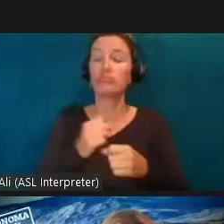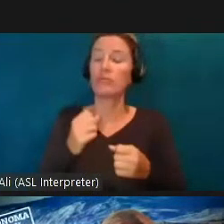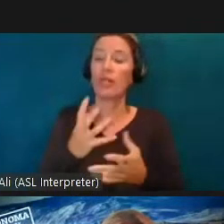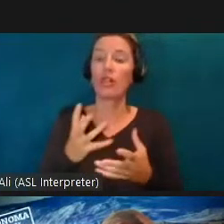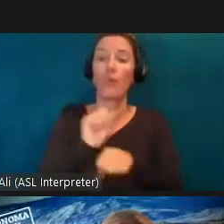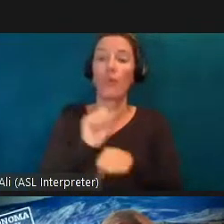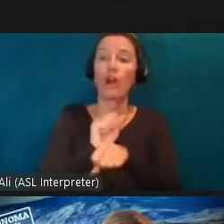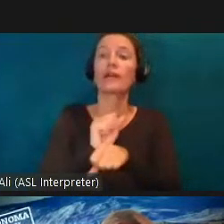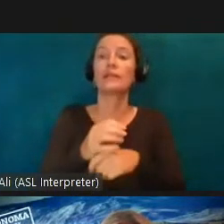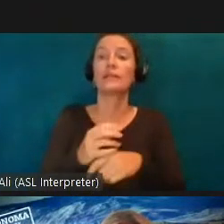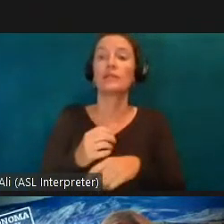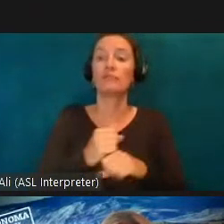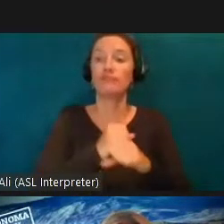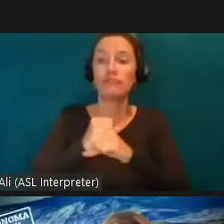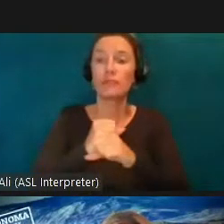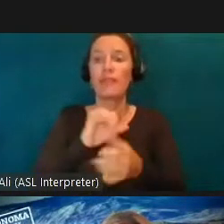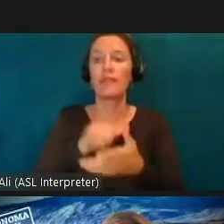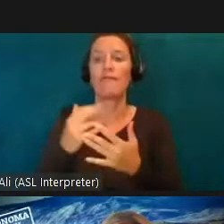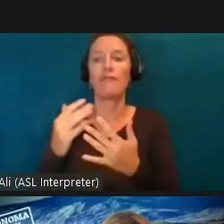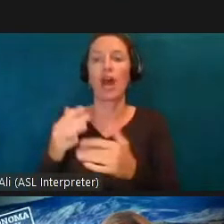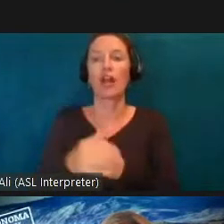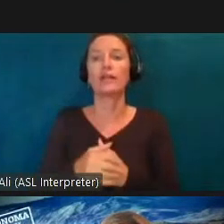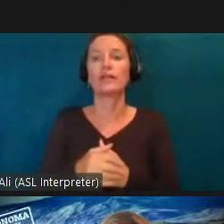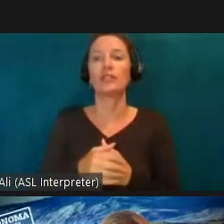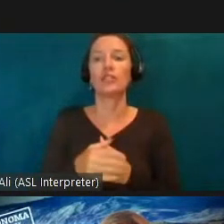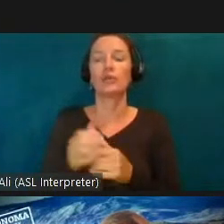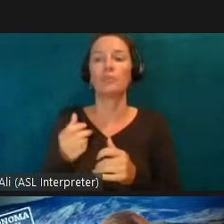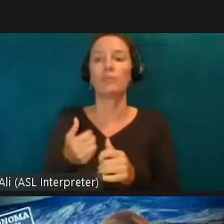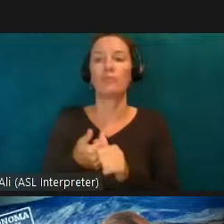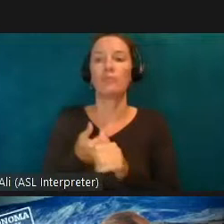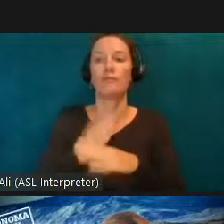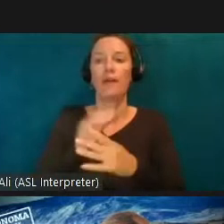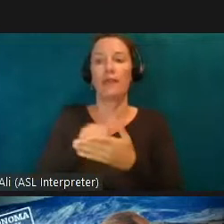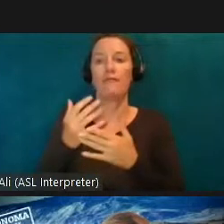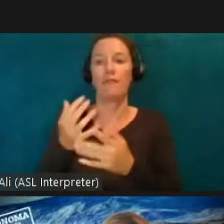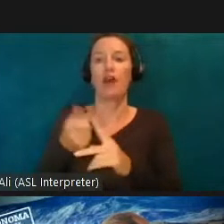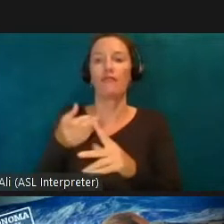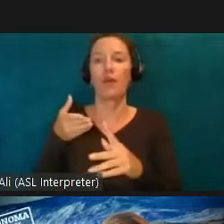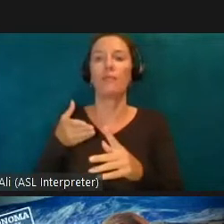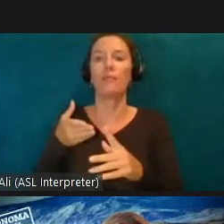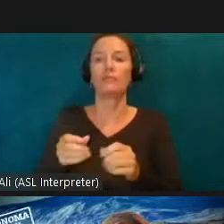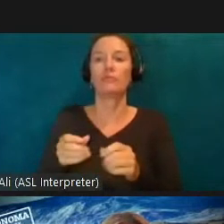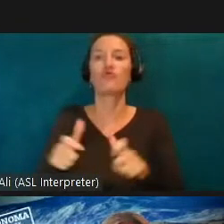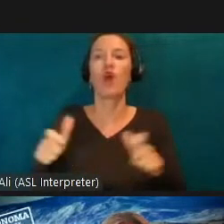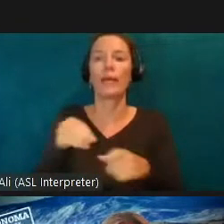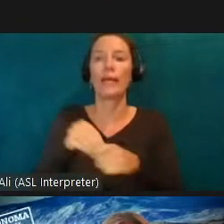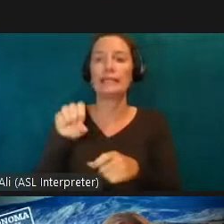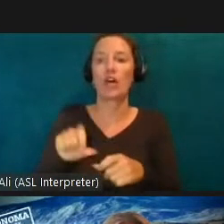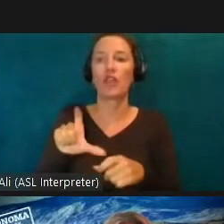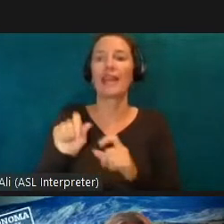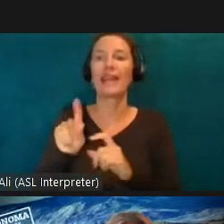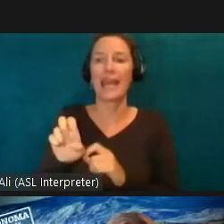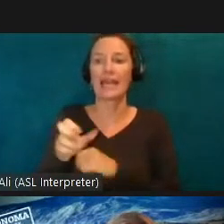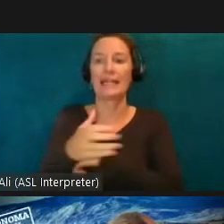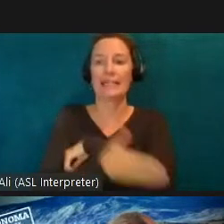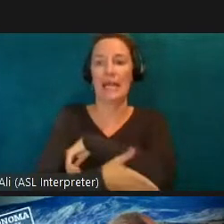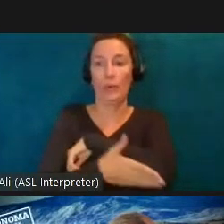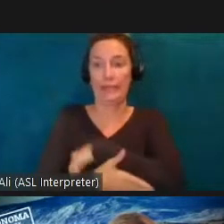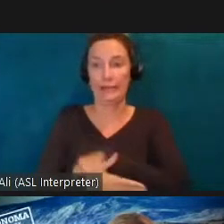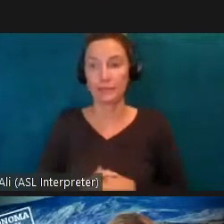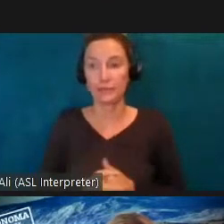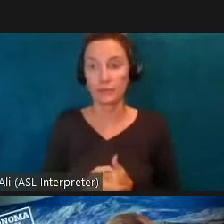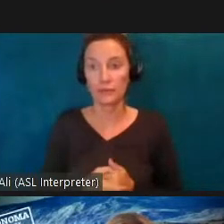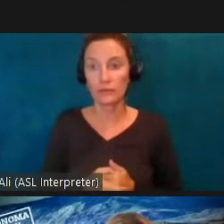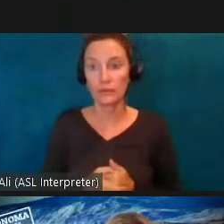to assist with keeping it out of southern Lake County. I just want to let you know that working with Assemblywoman